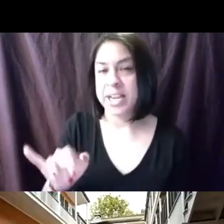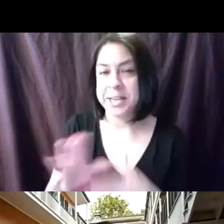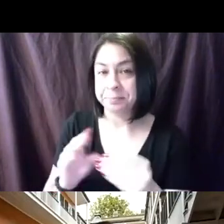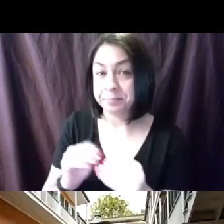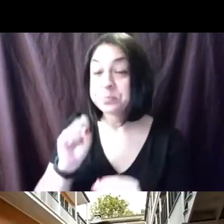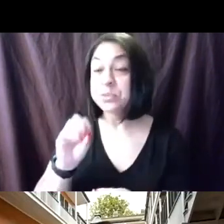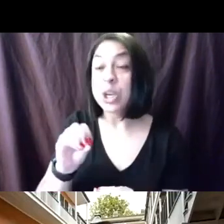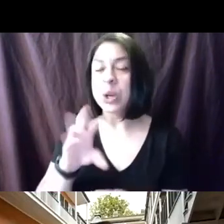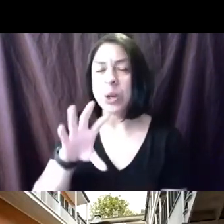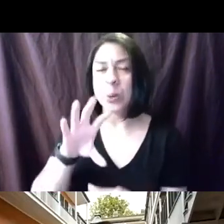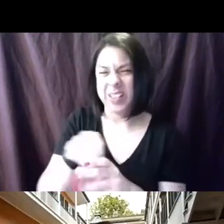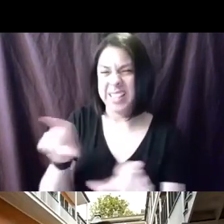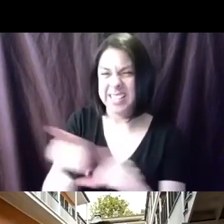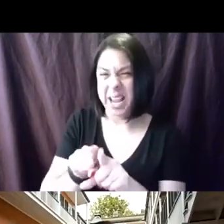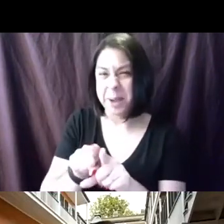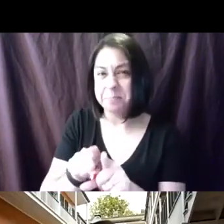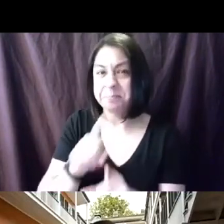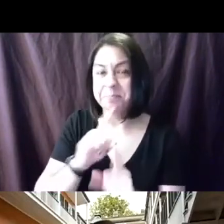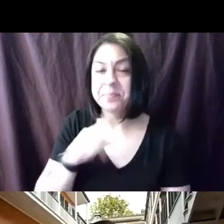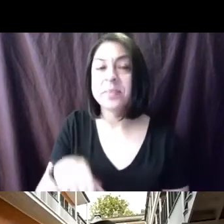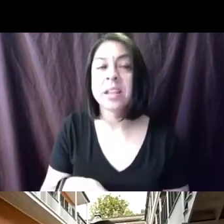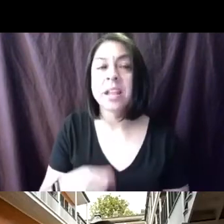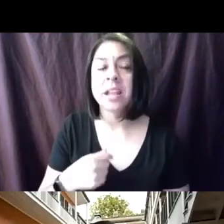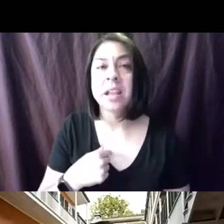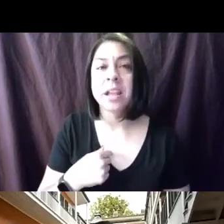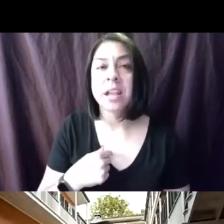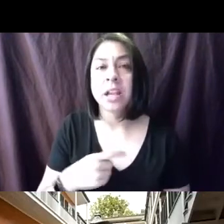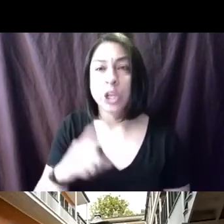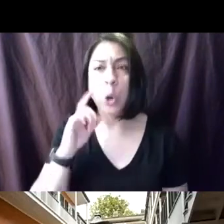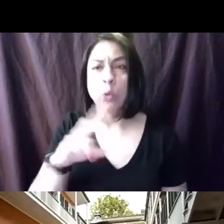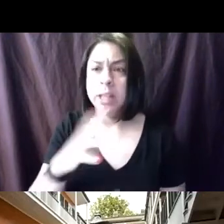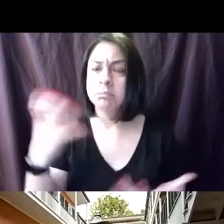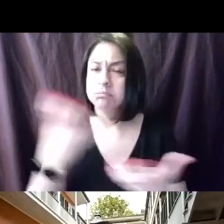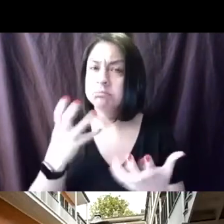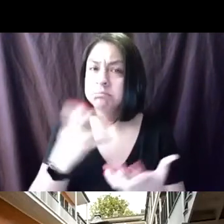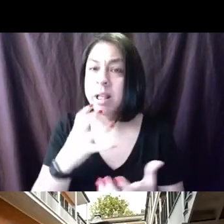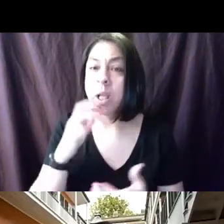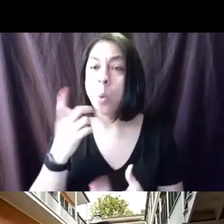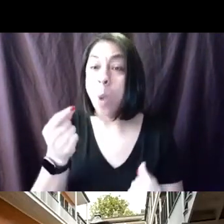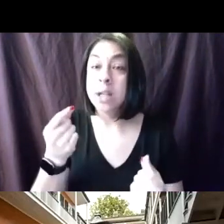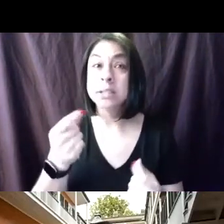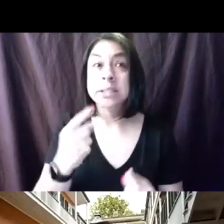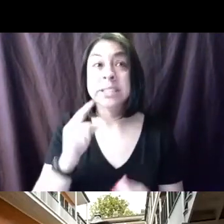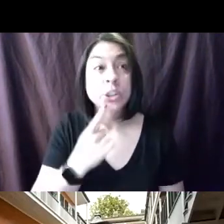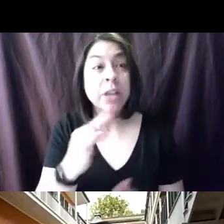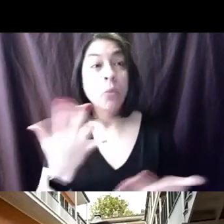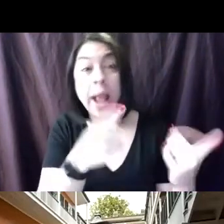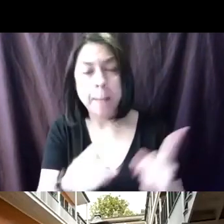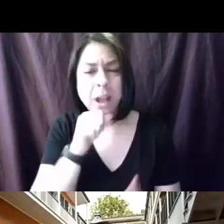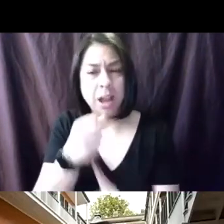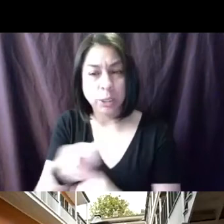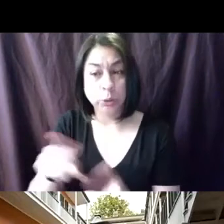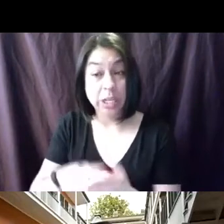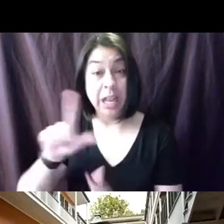And so kind of in that same vein, I'm saying that I think the gravity and the weight of what was happening didn't hit you till a little bit later. We have another question that